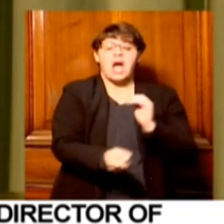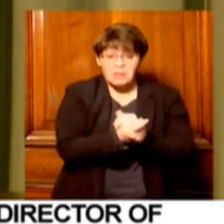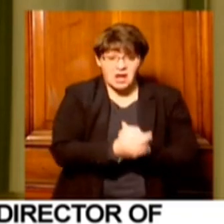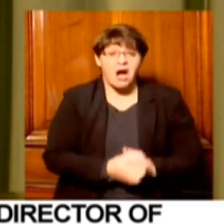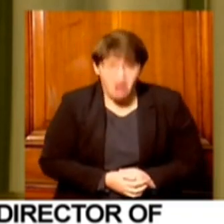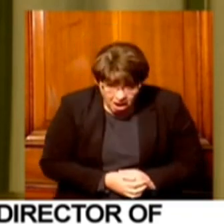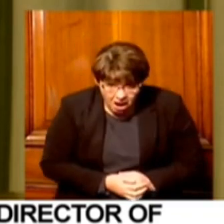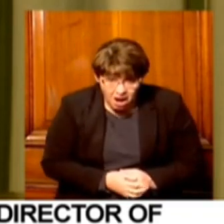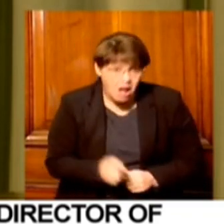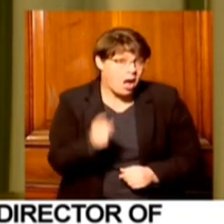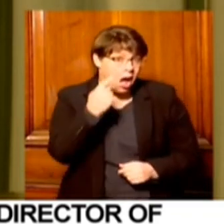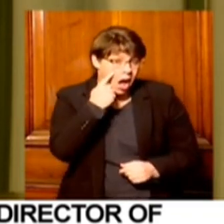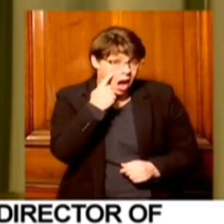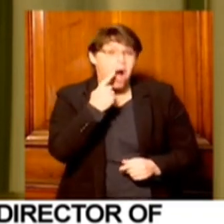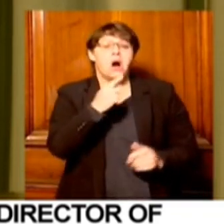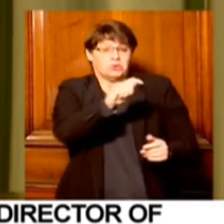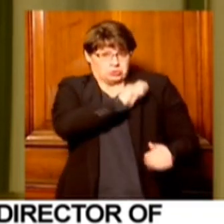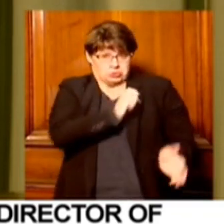can follow